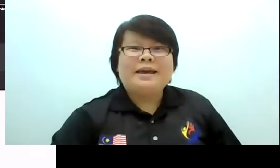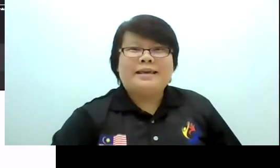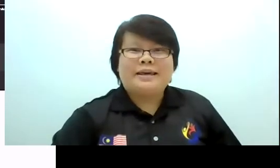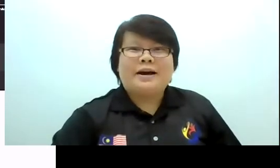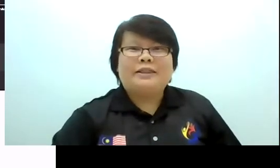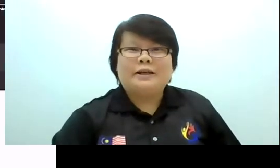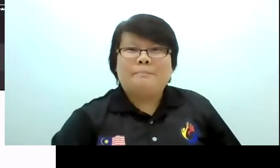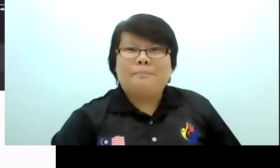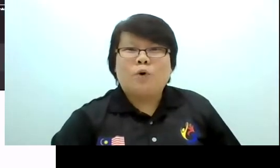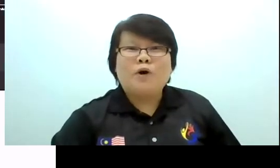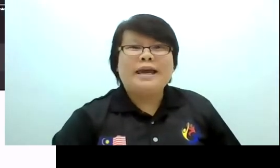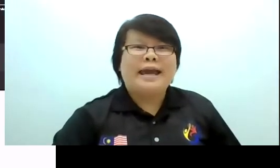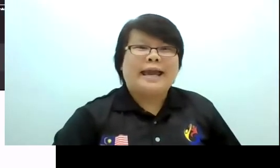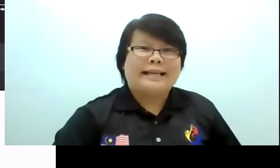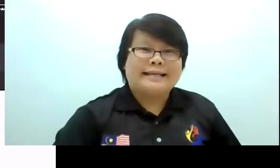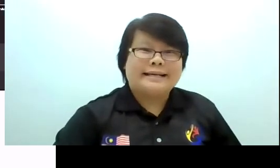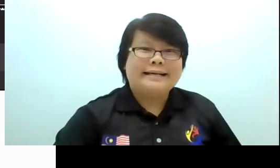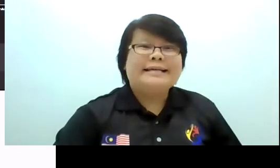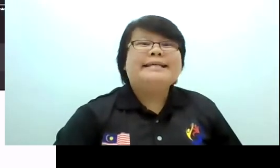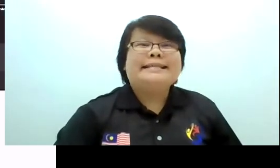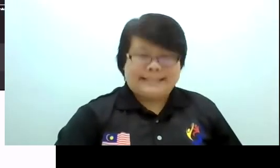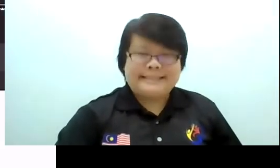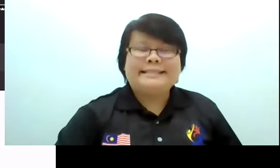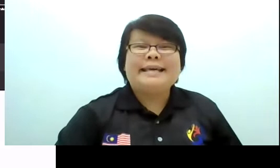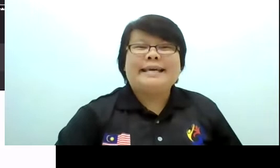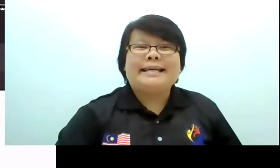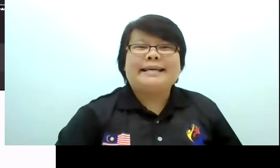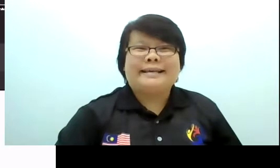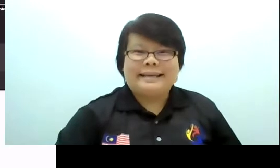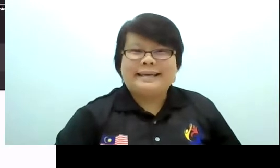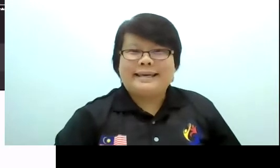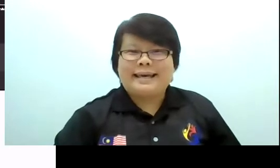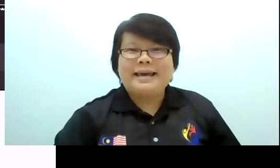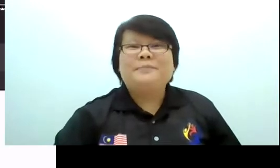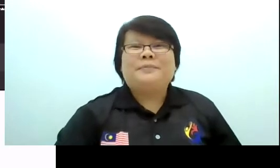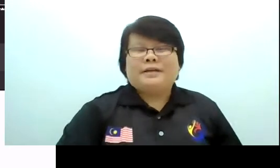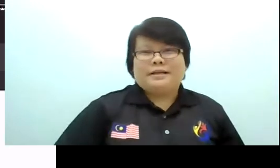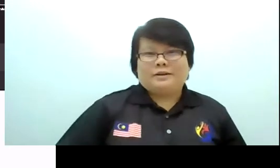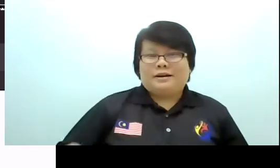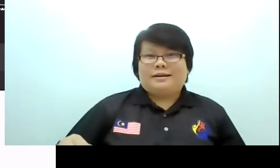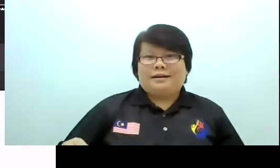name? Here, the boy and the sea. Okay.